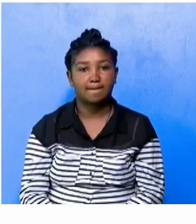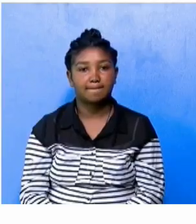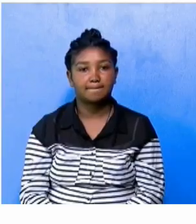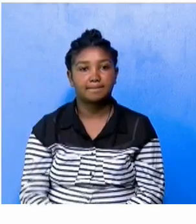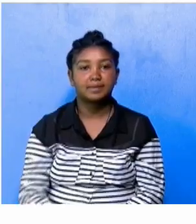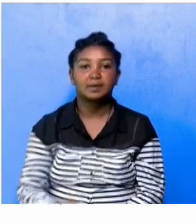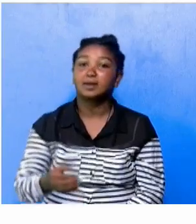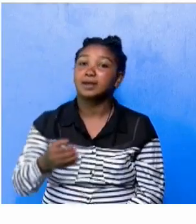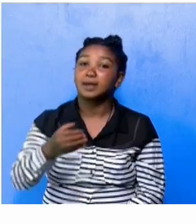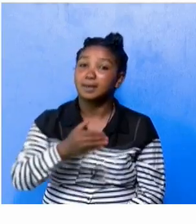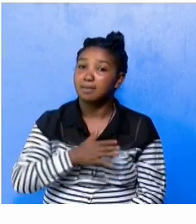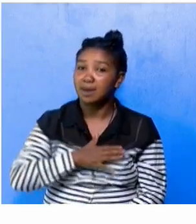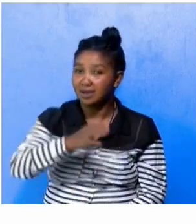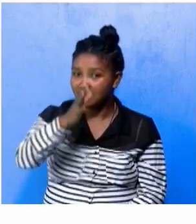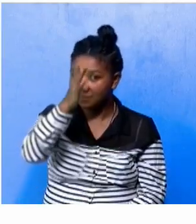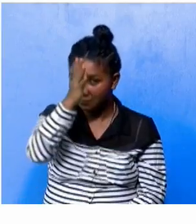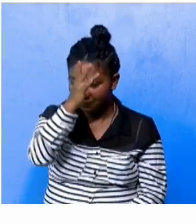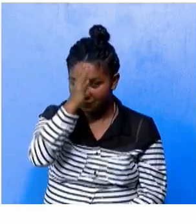my father